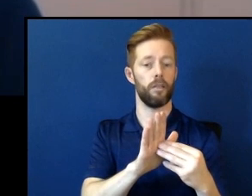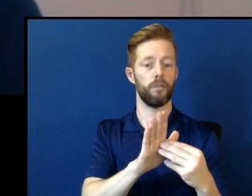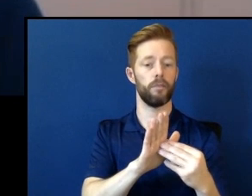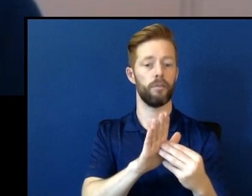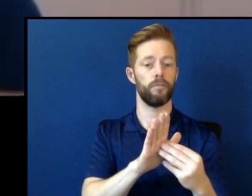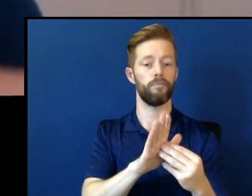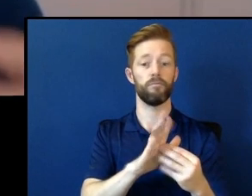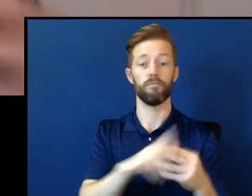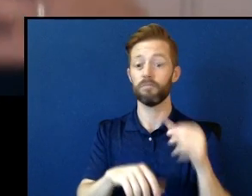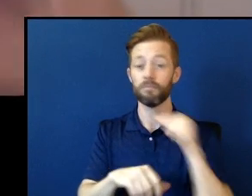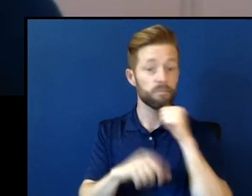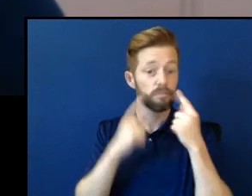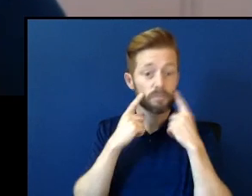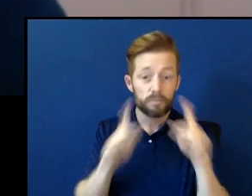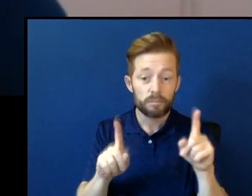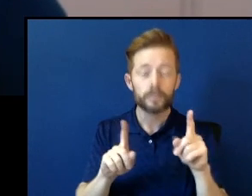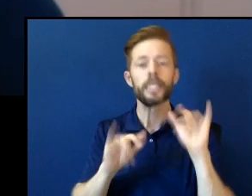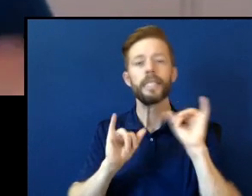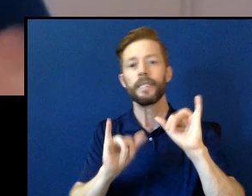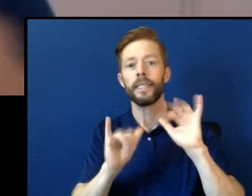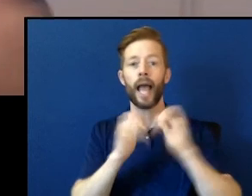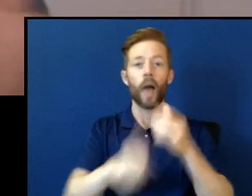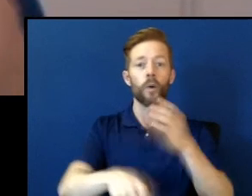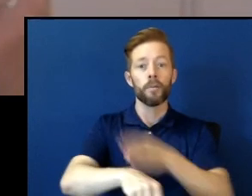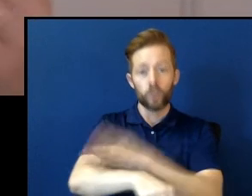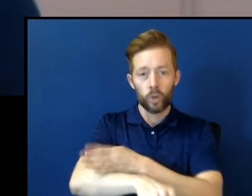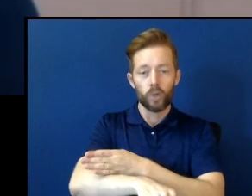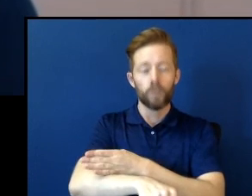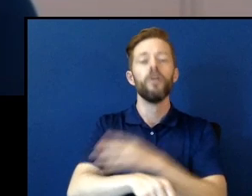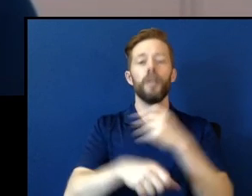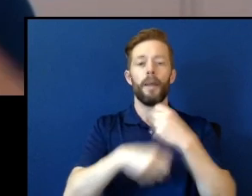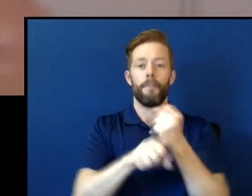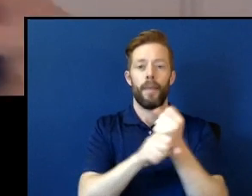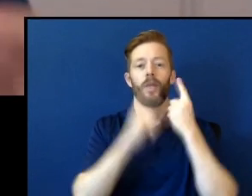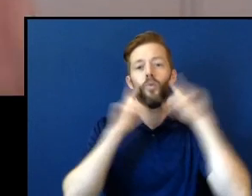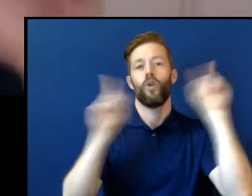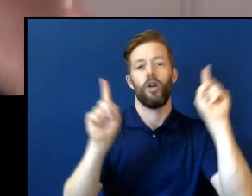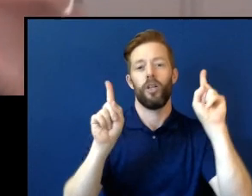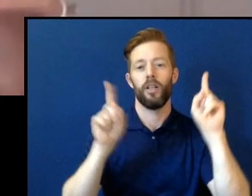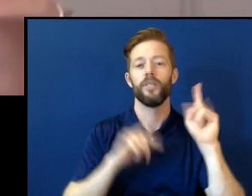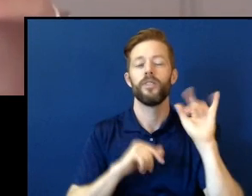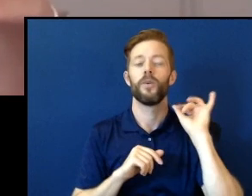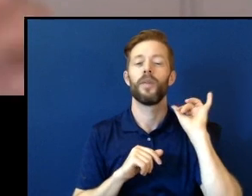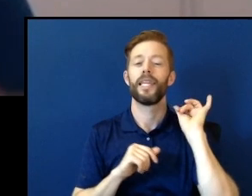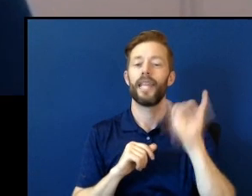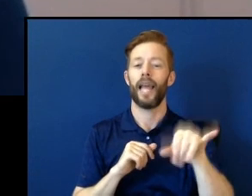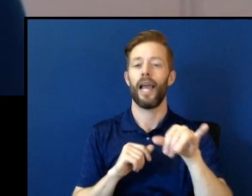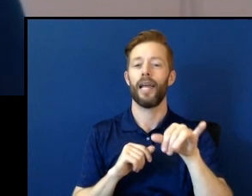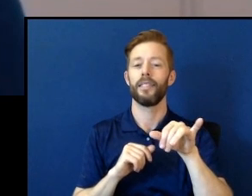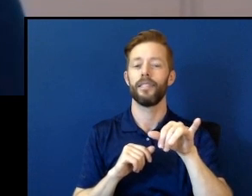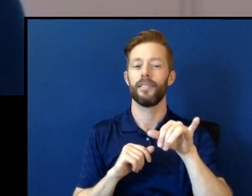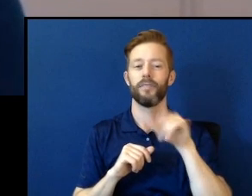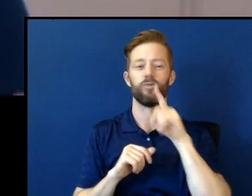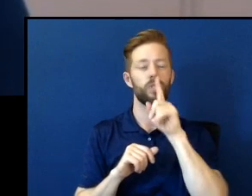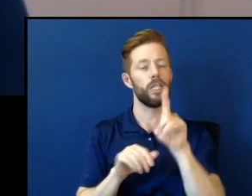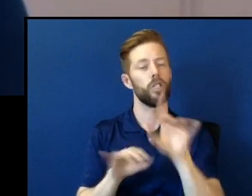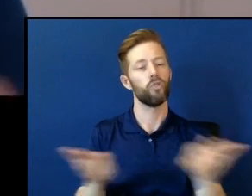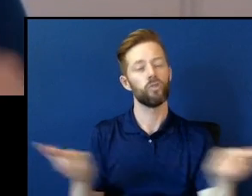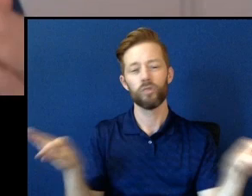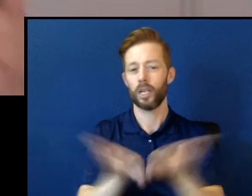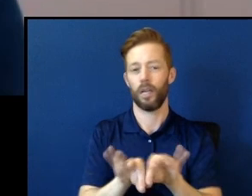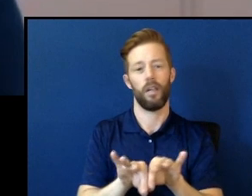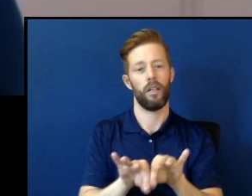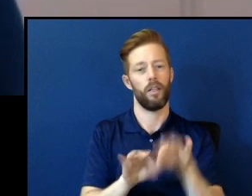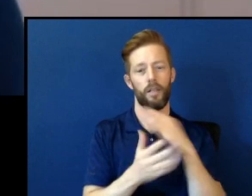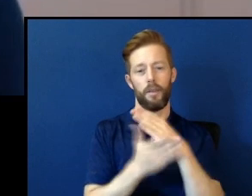model to them, if something doesn't work, how can we improve upon it and then make it work? So I think that that's a